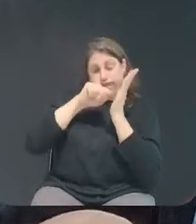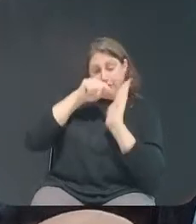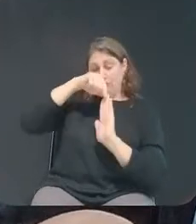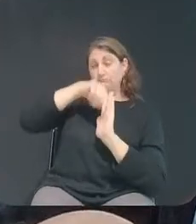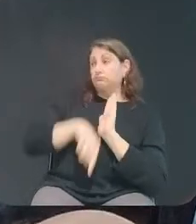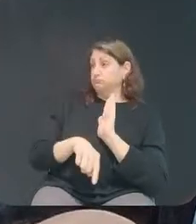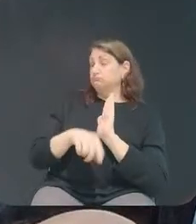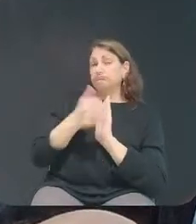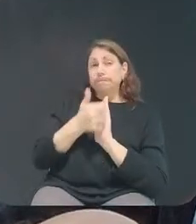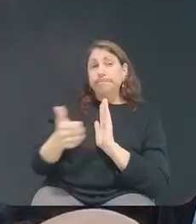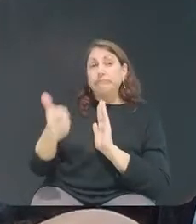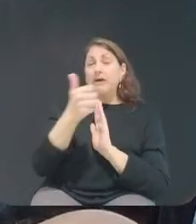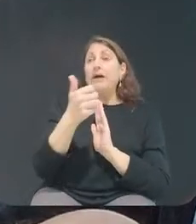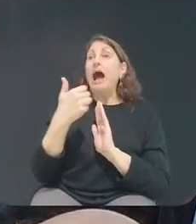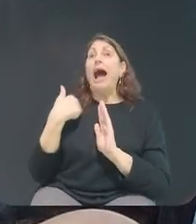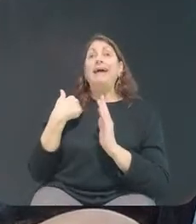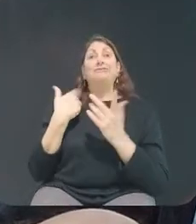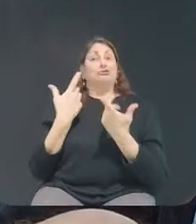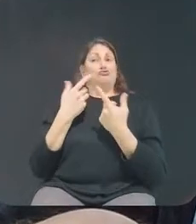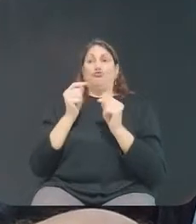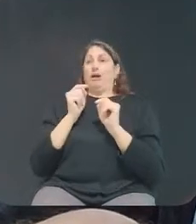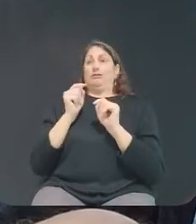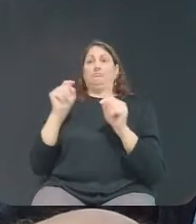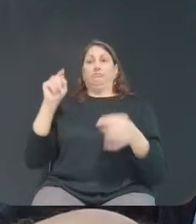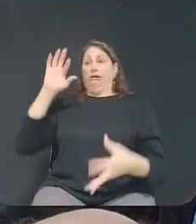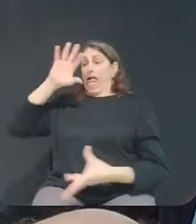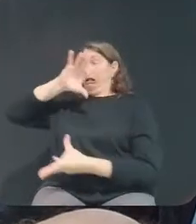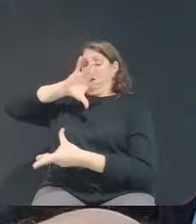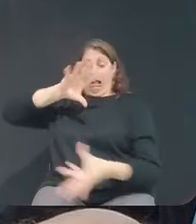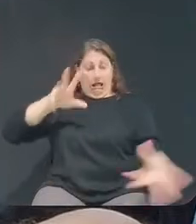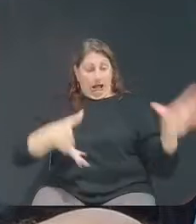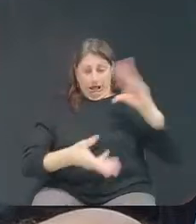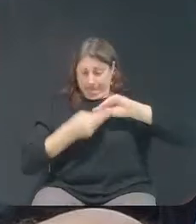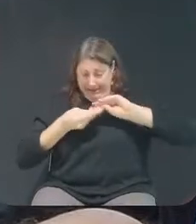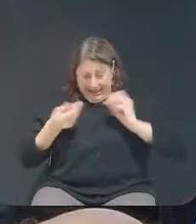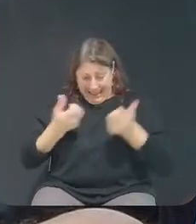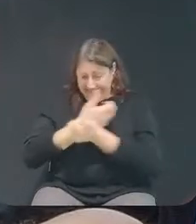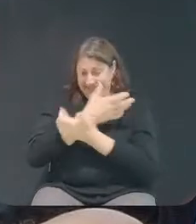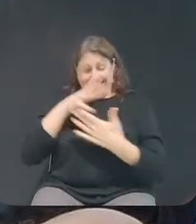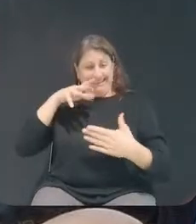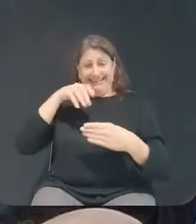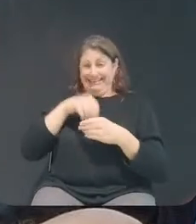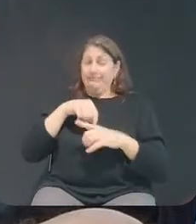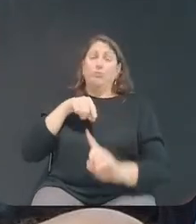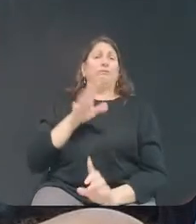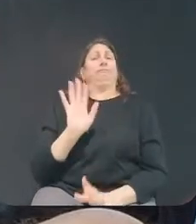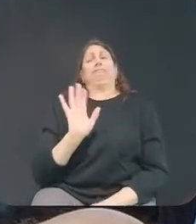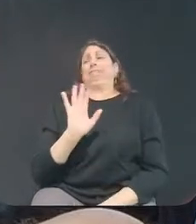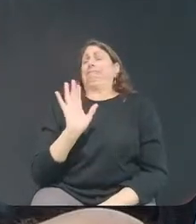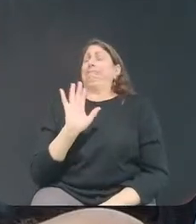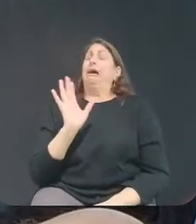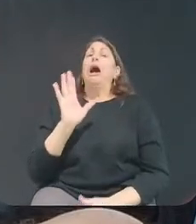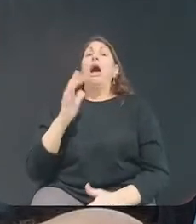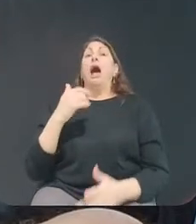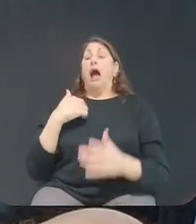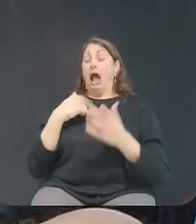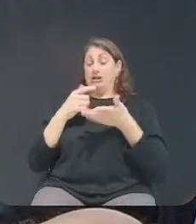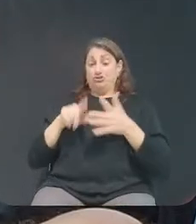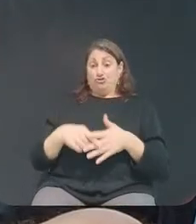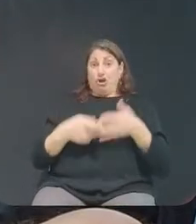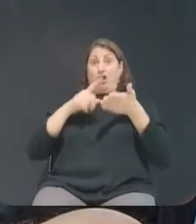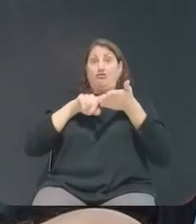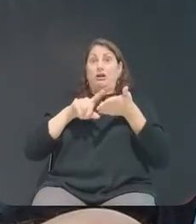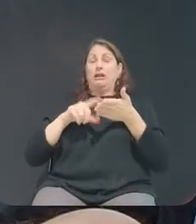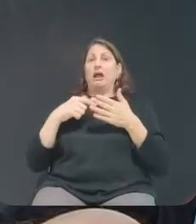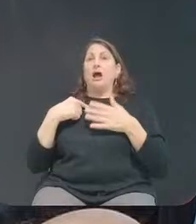not to create a comprehensive history of homelessness in Seattle. In fact, soon after I started researching for it, I